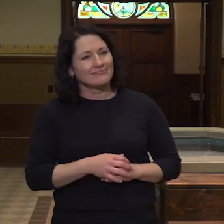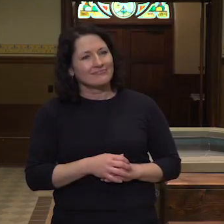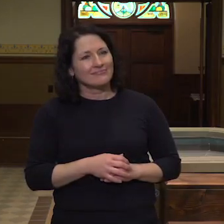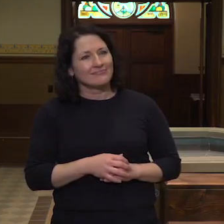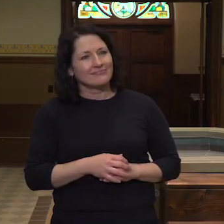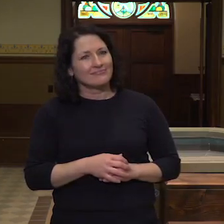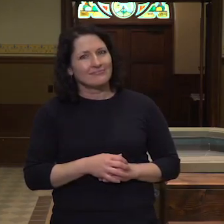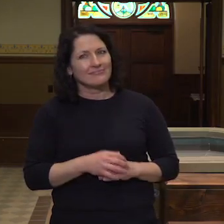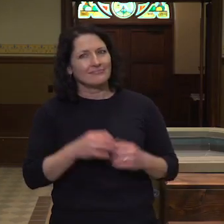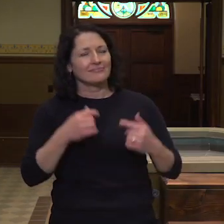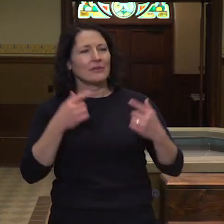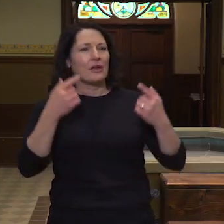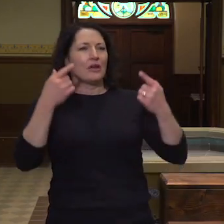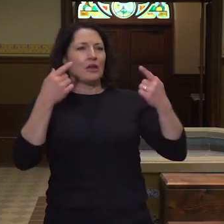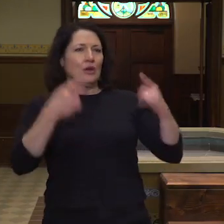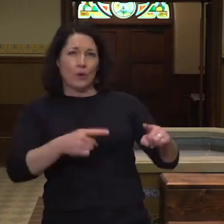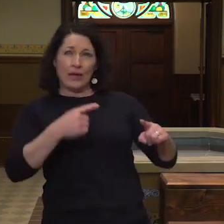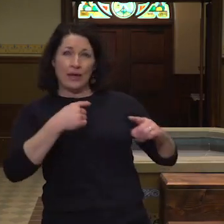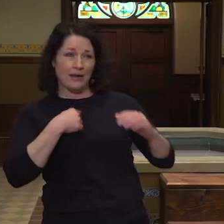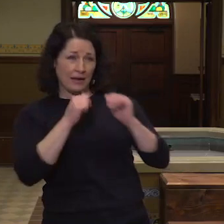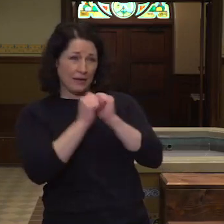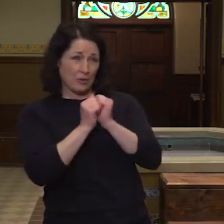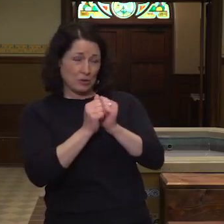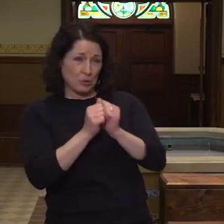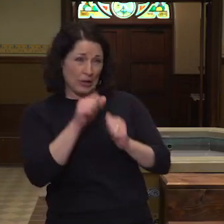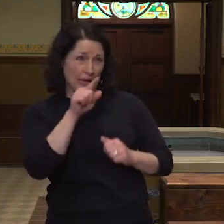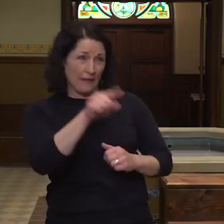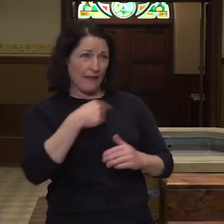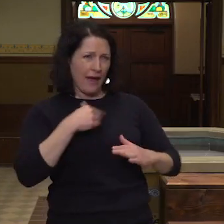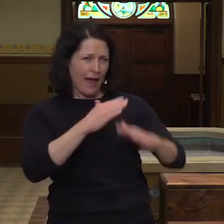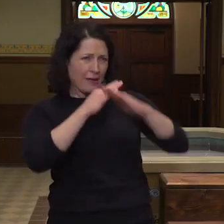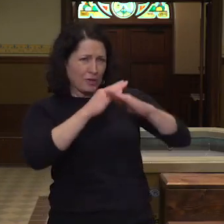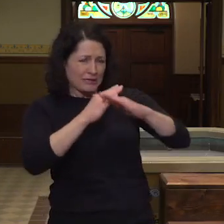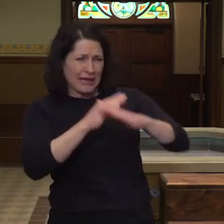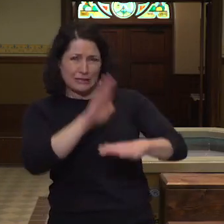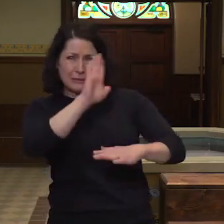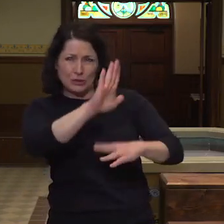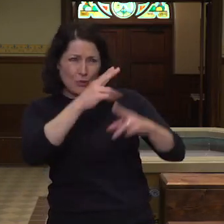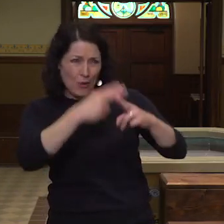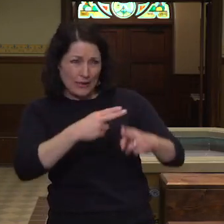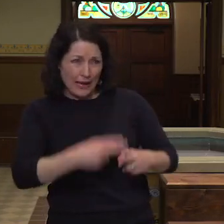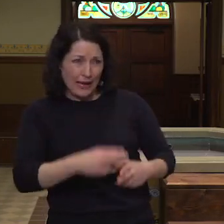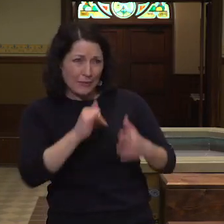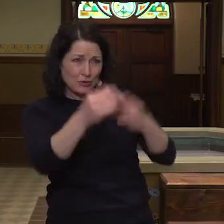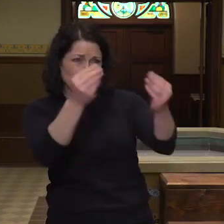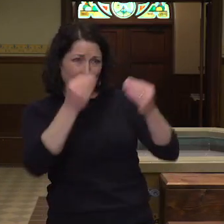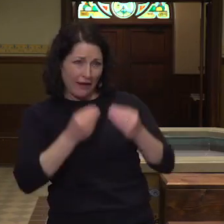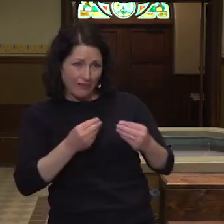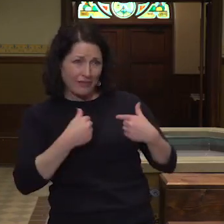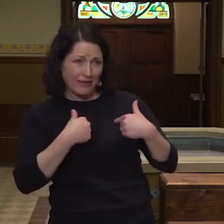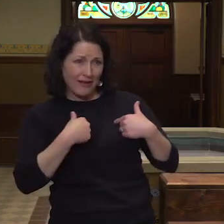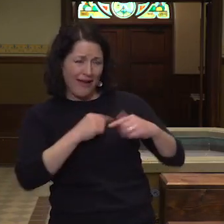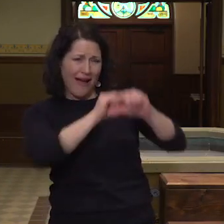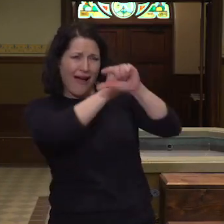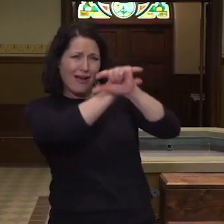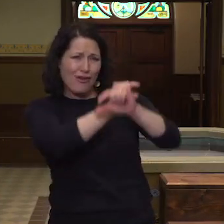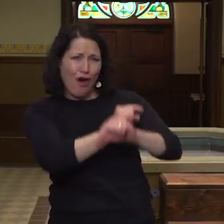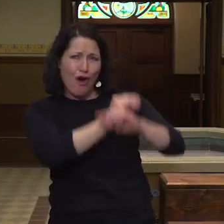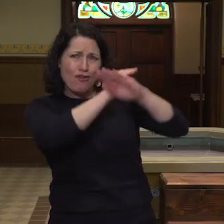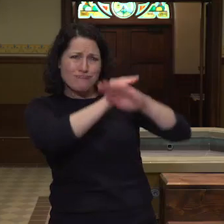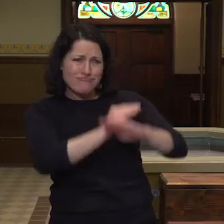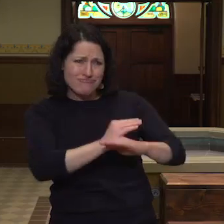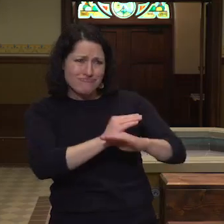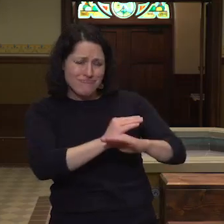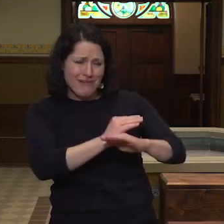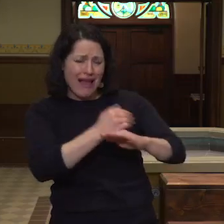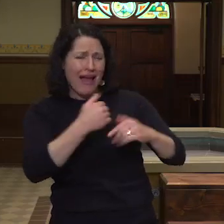When I was with them, I protected them in your name that you gave me, and I guarded them. I speak